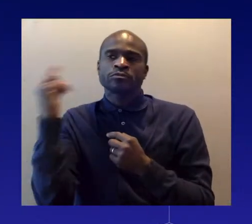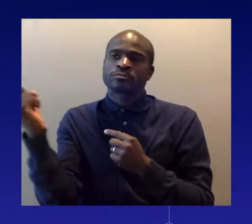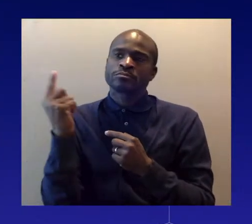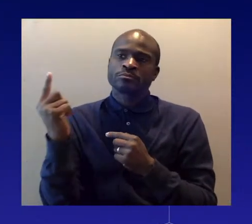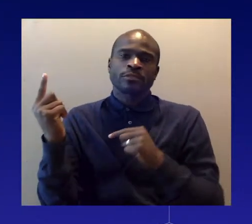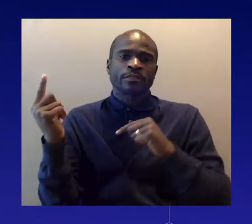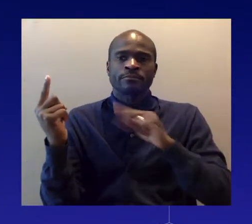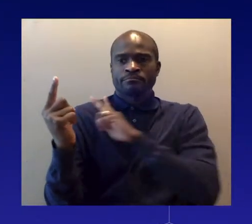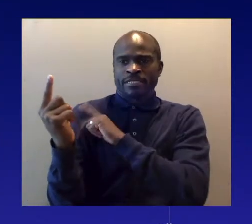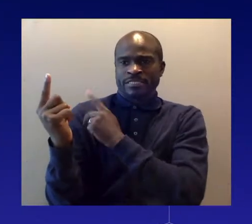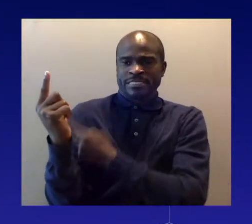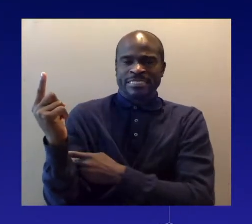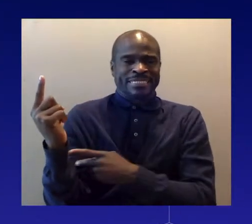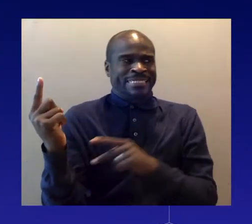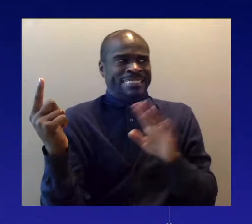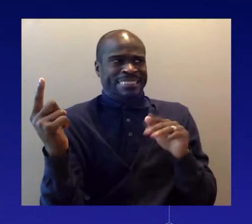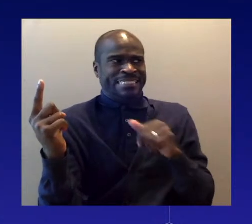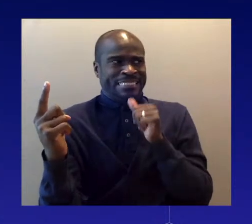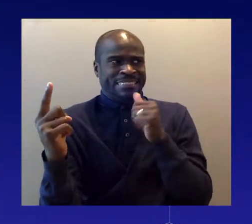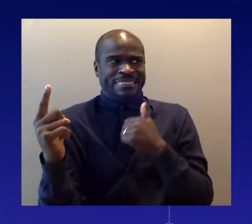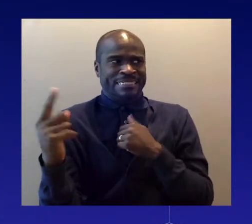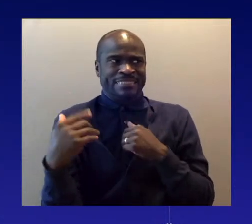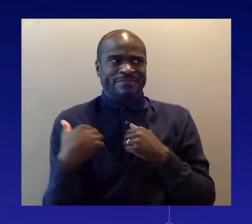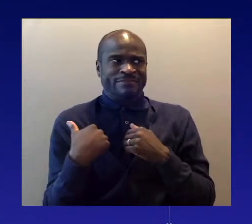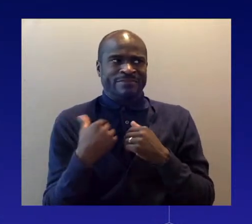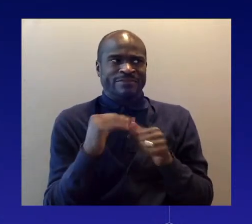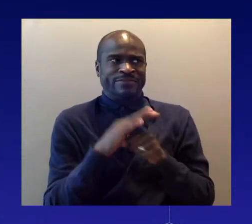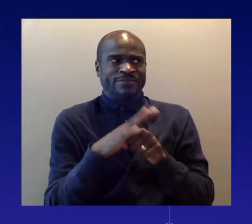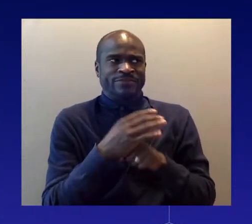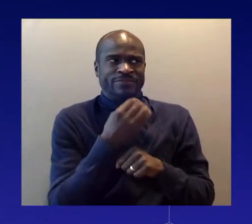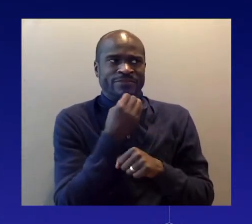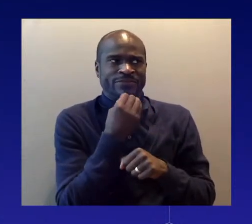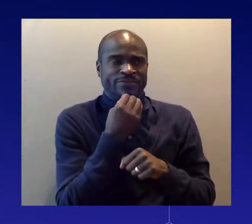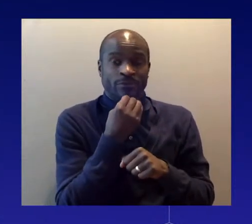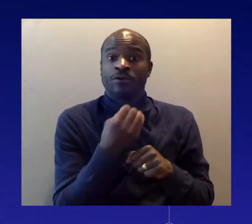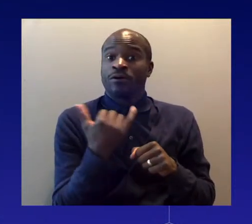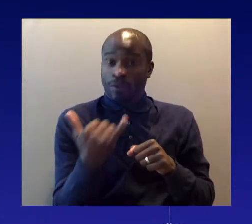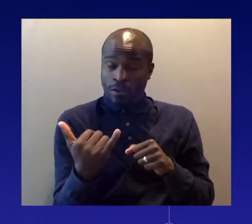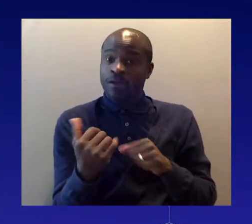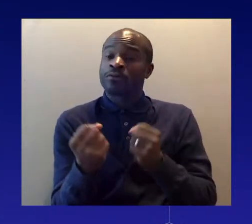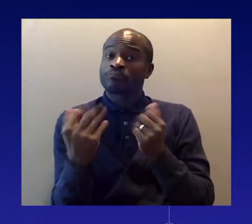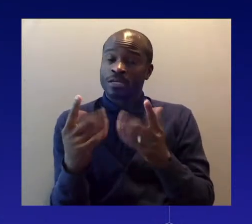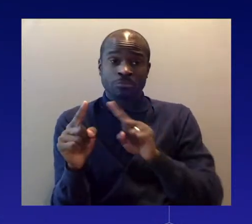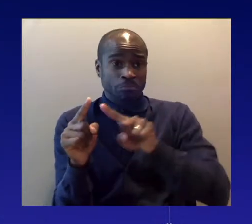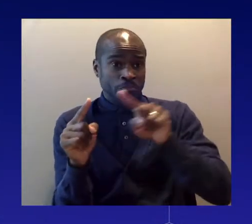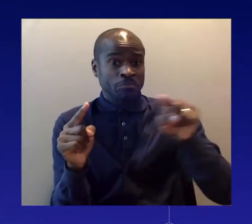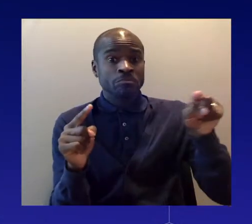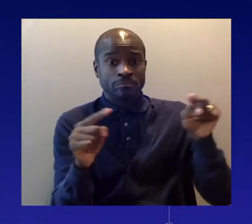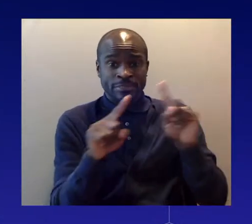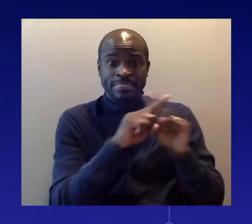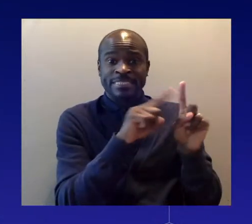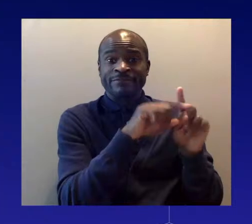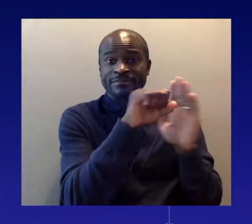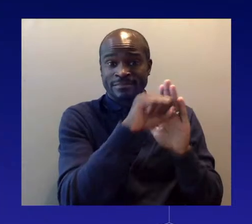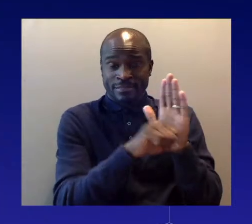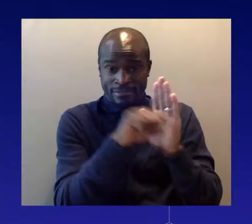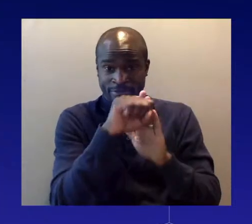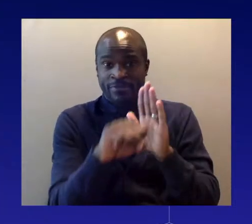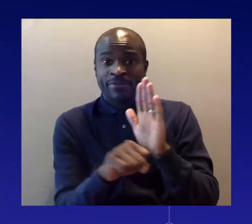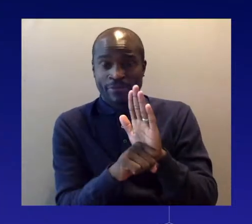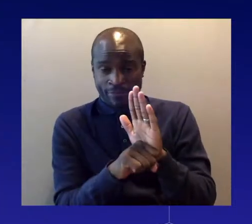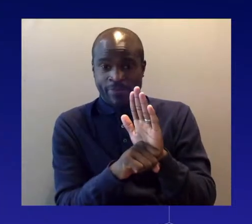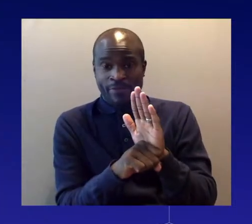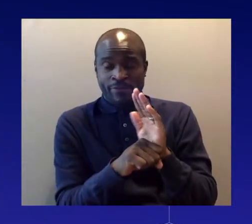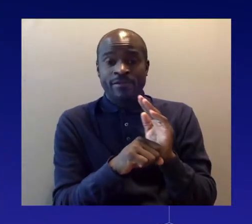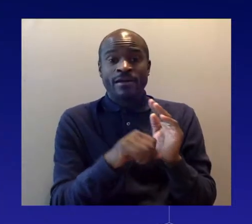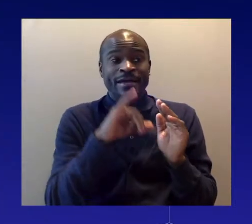to eat. There are a number of states now through a variety of Medicaid flexibilities that for high-risk eligible